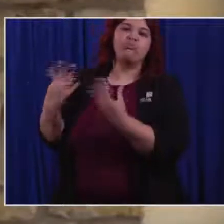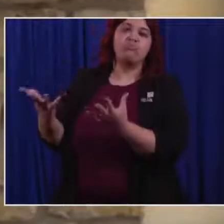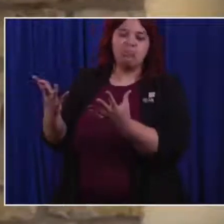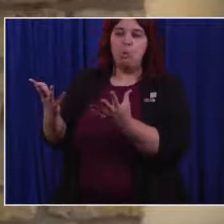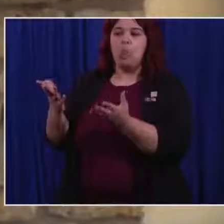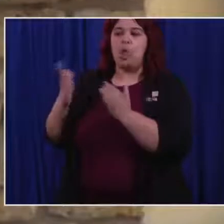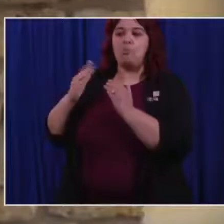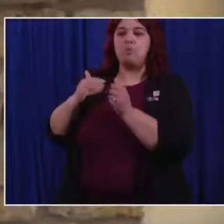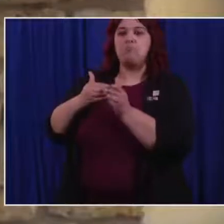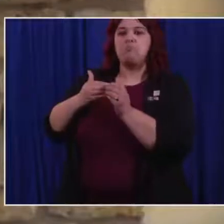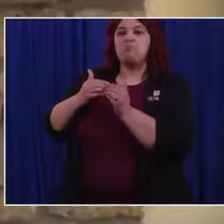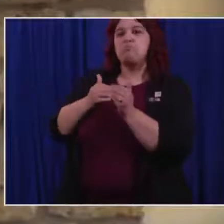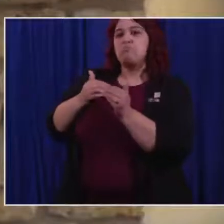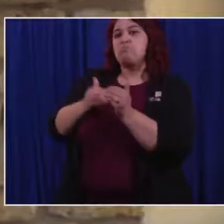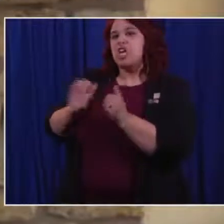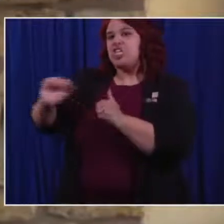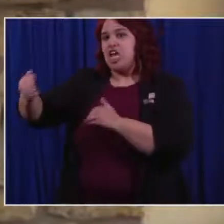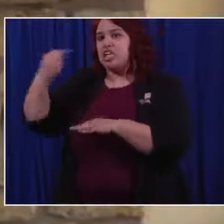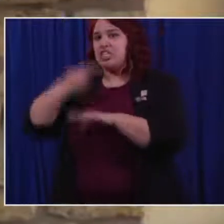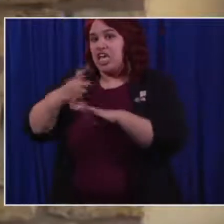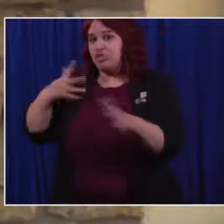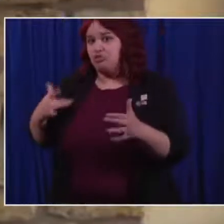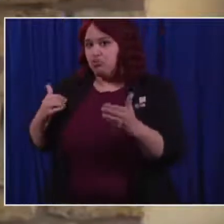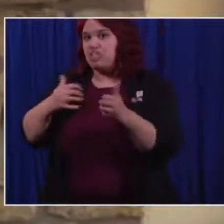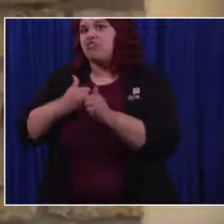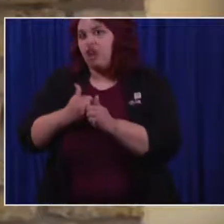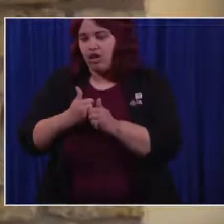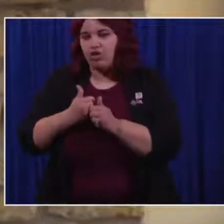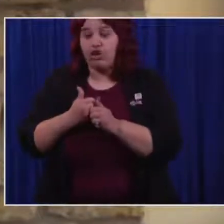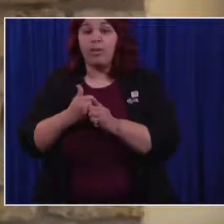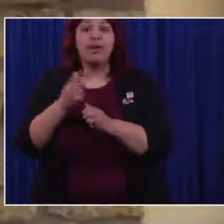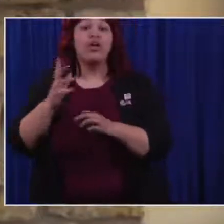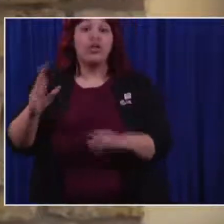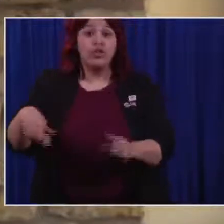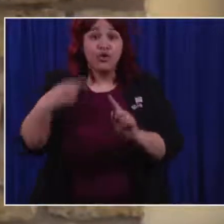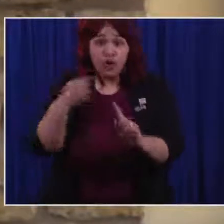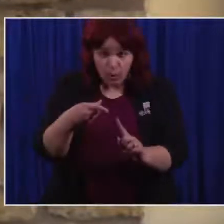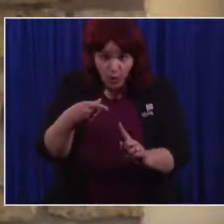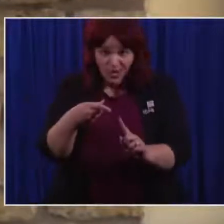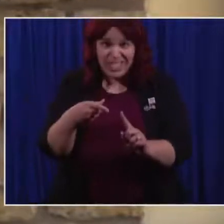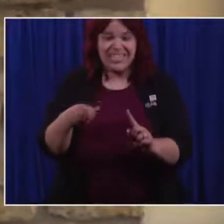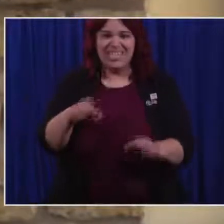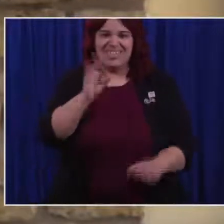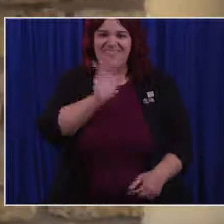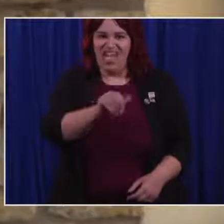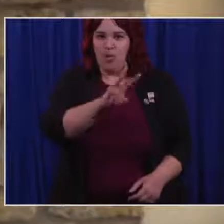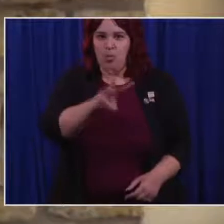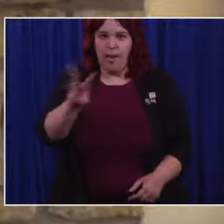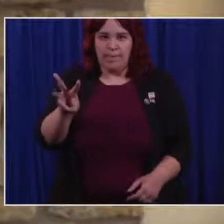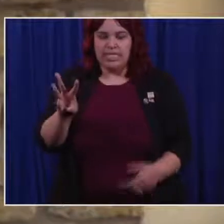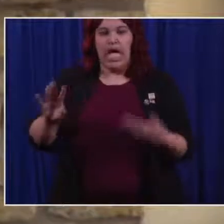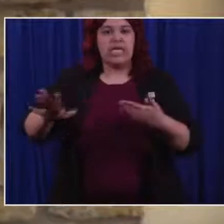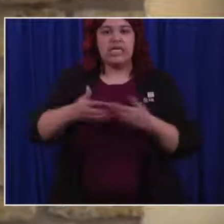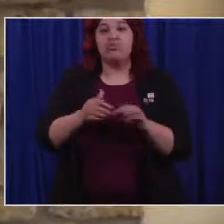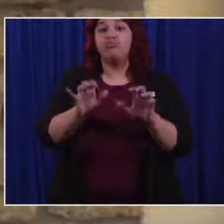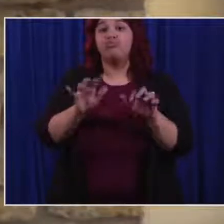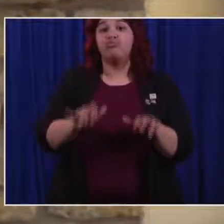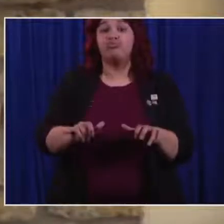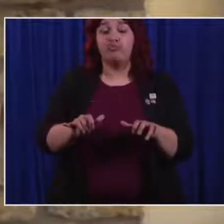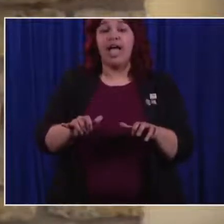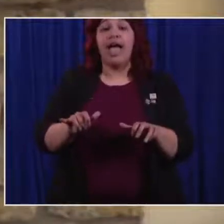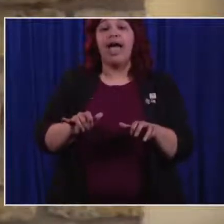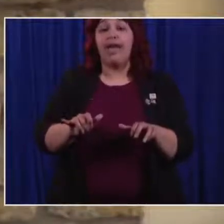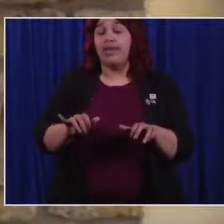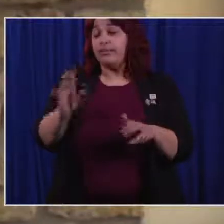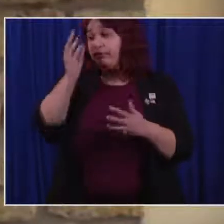so that a person can go on directly and book directly. Now, as you have seen, if they can't do it directly, they